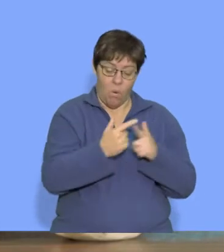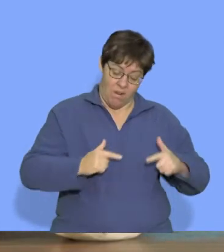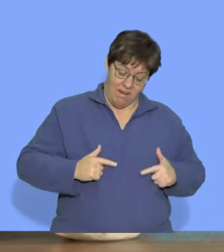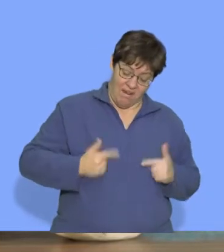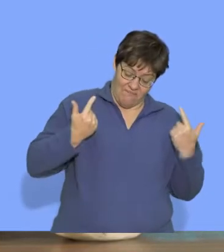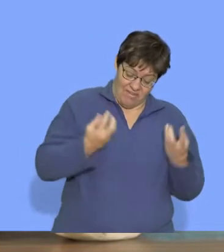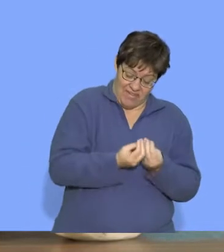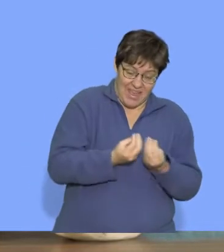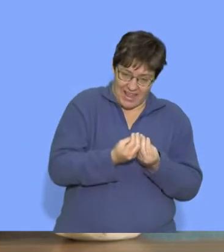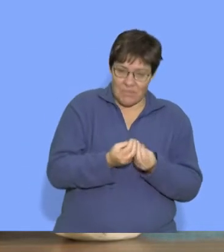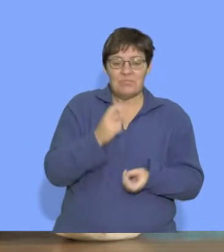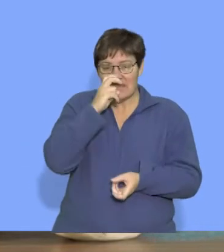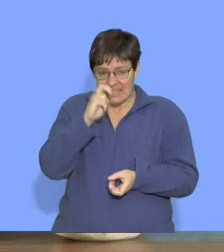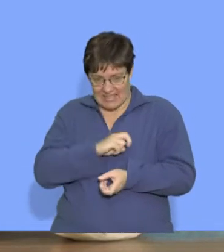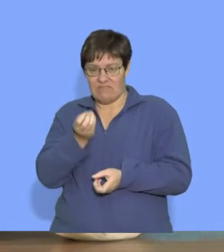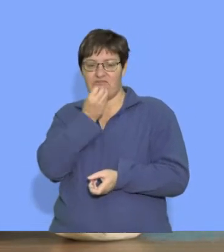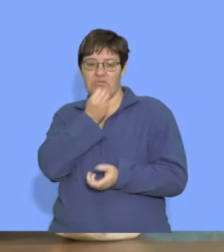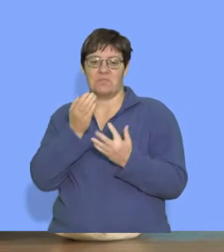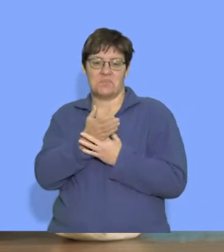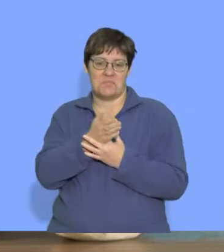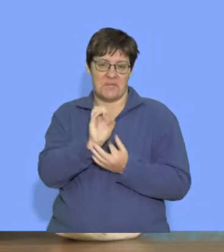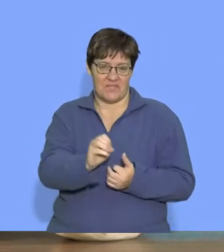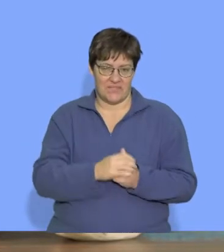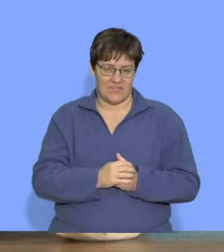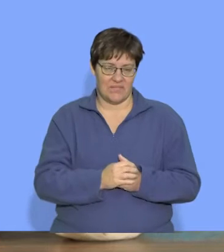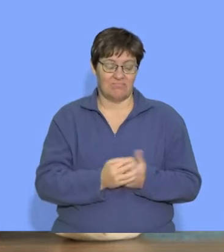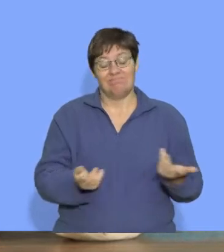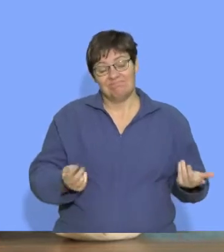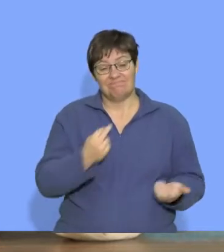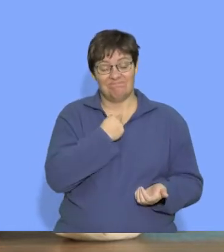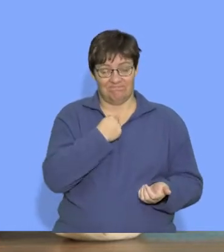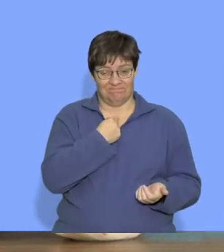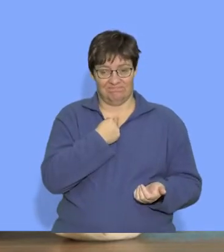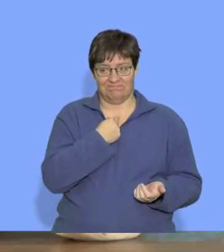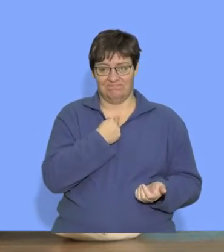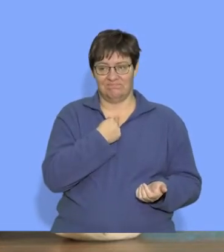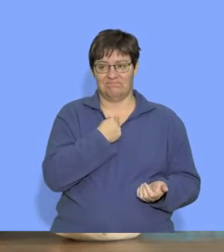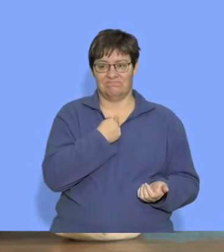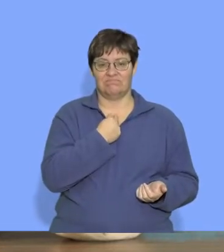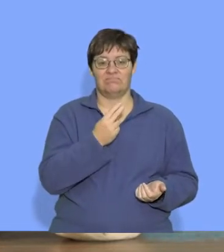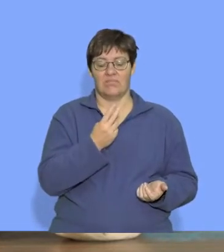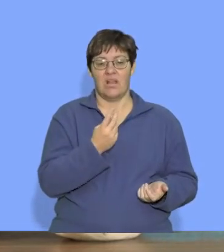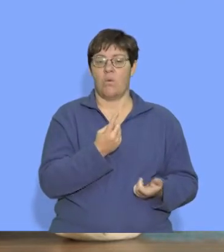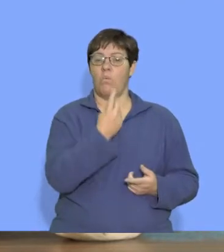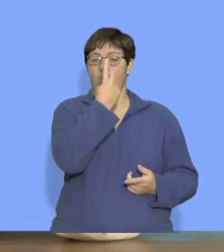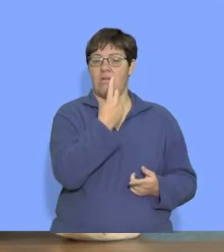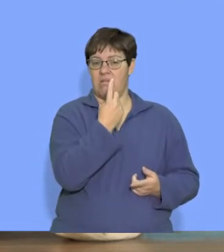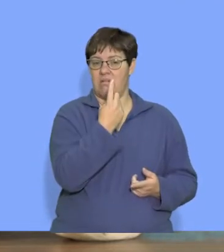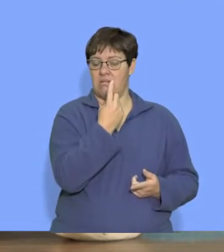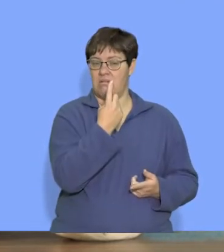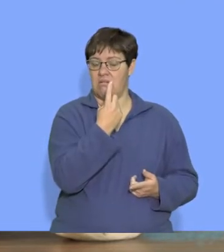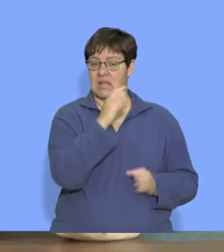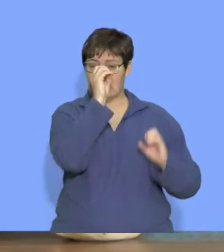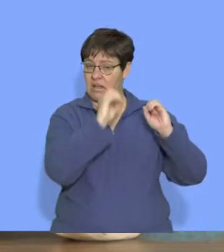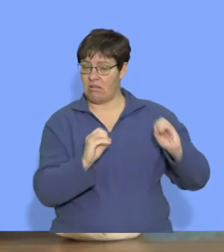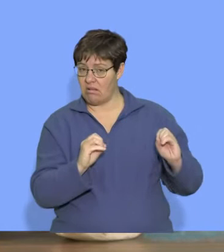living organism needs to access food. Unfortunately, when we talk about a unicellular organism, does it have